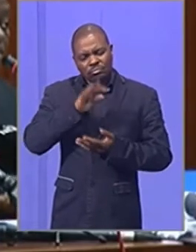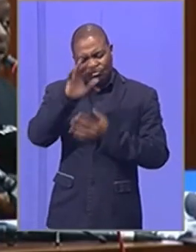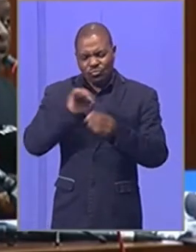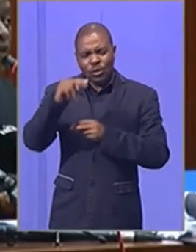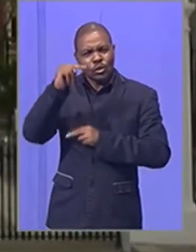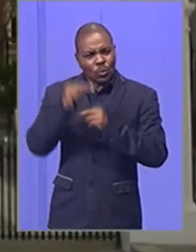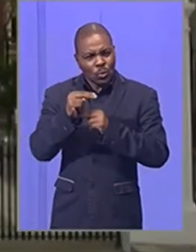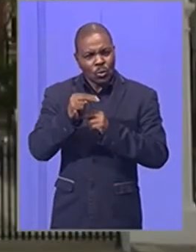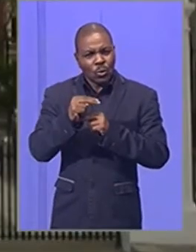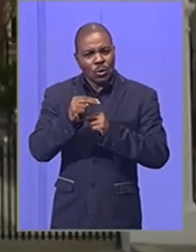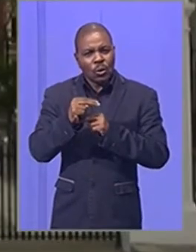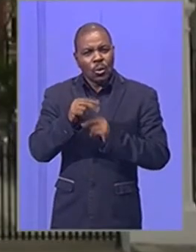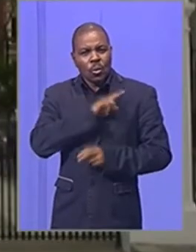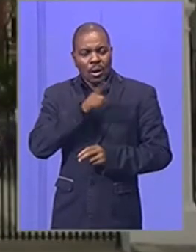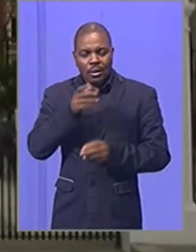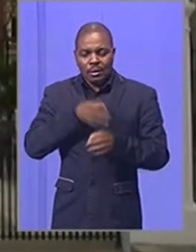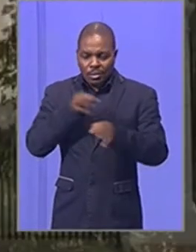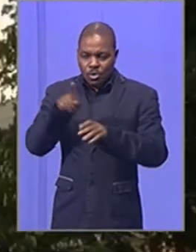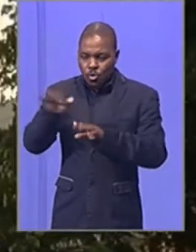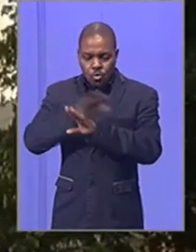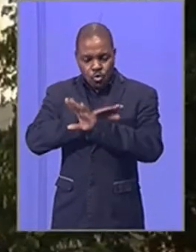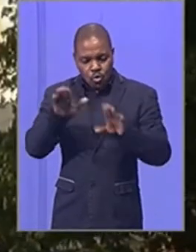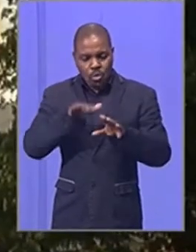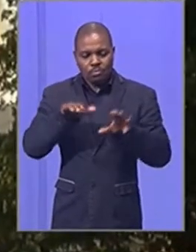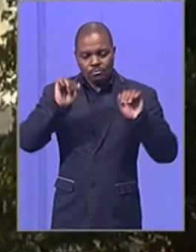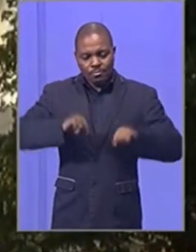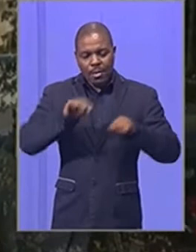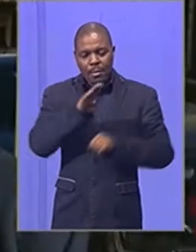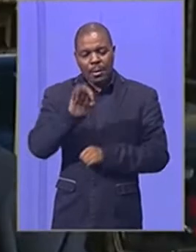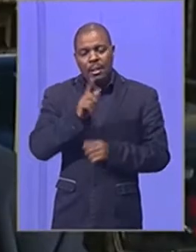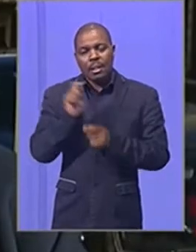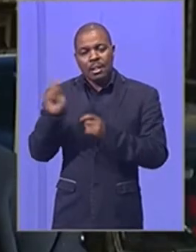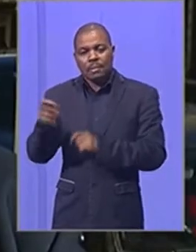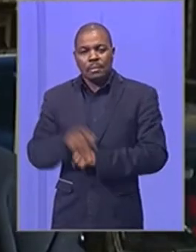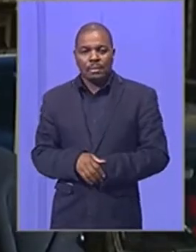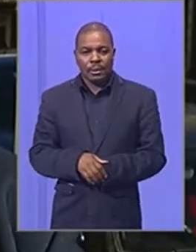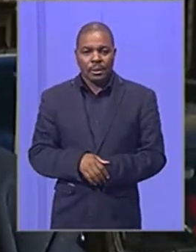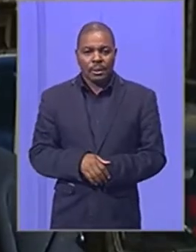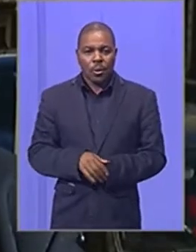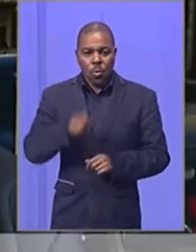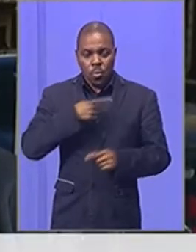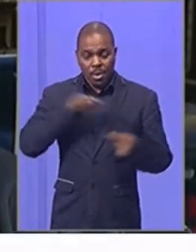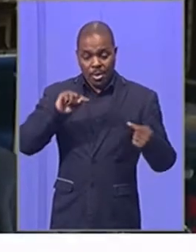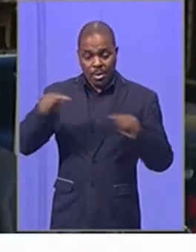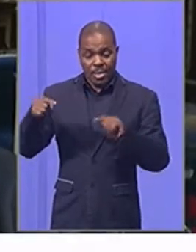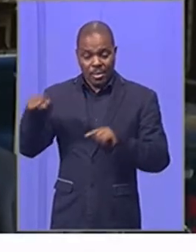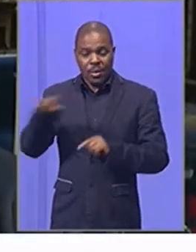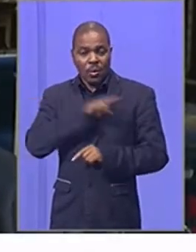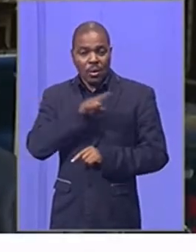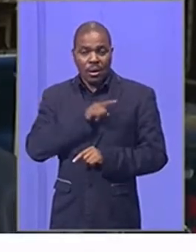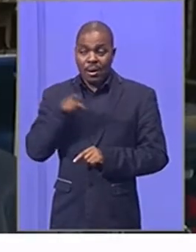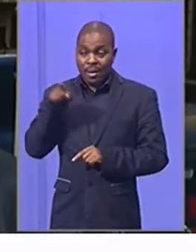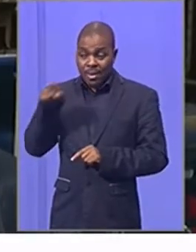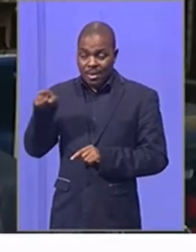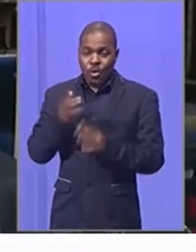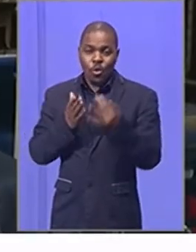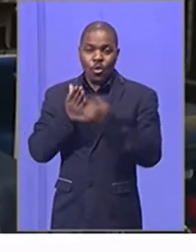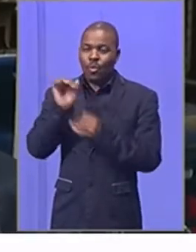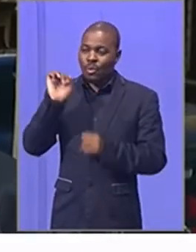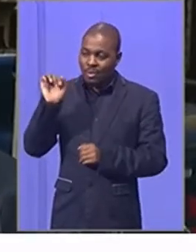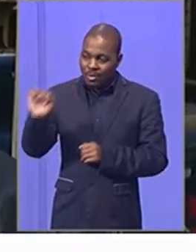ka bona kgahlano le ho fuwa ha hae beili. The crux of our opposition is that the accused, through his lawyers, has not